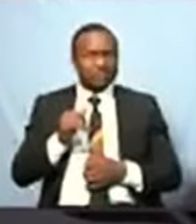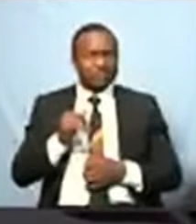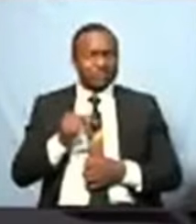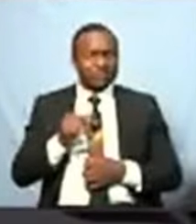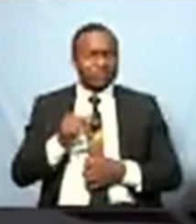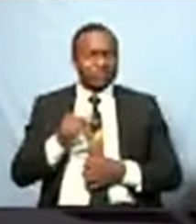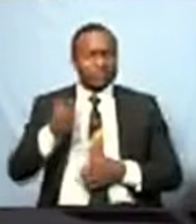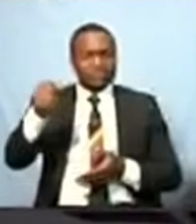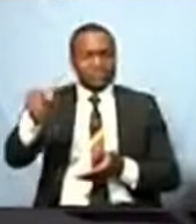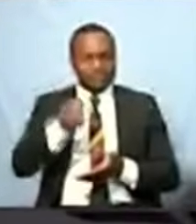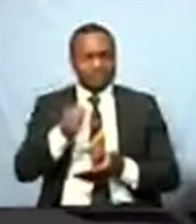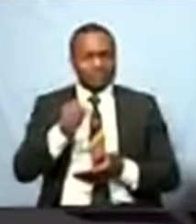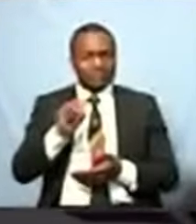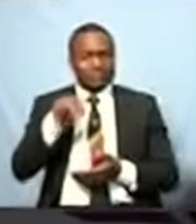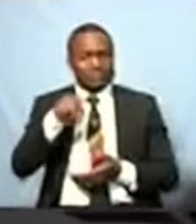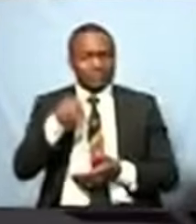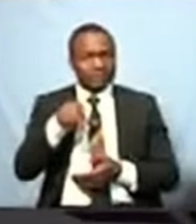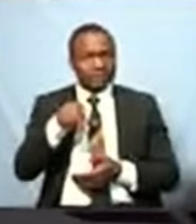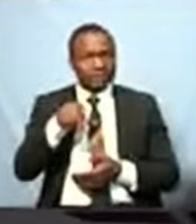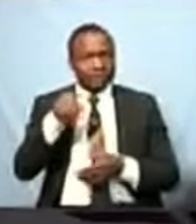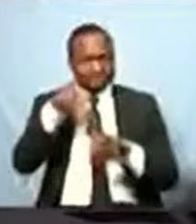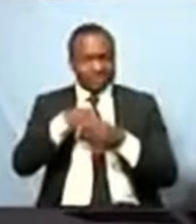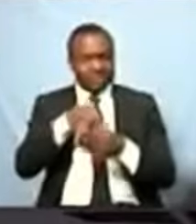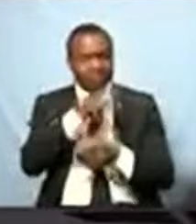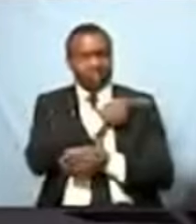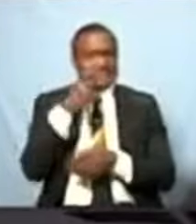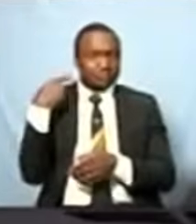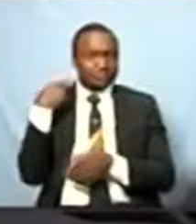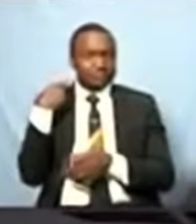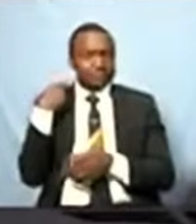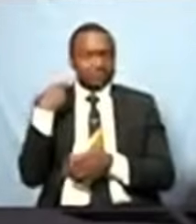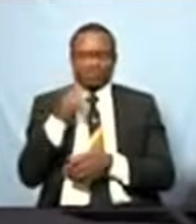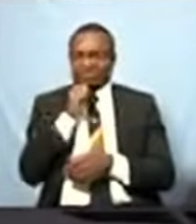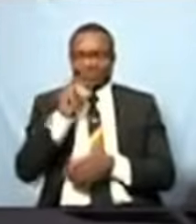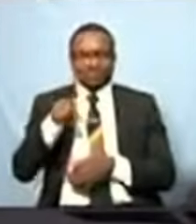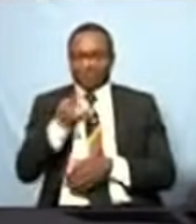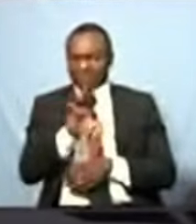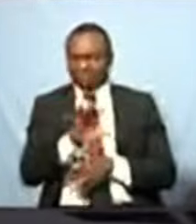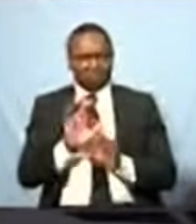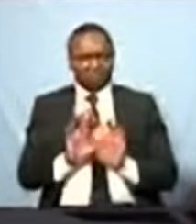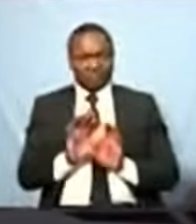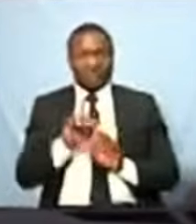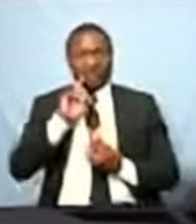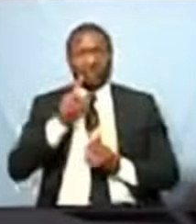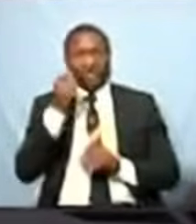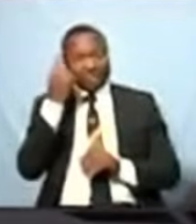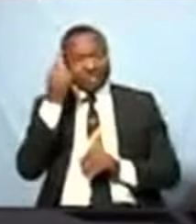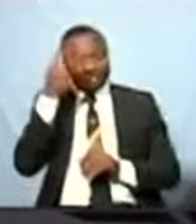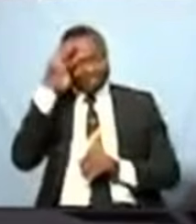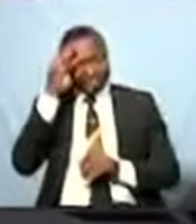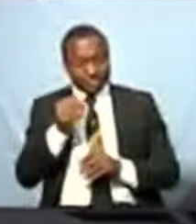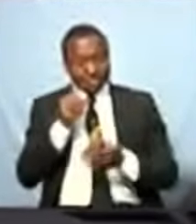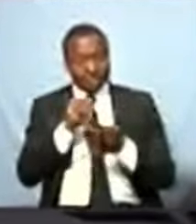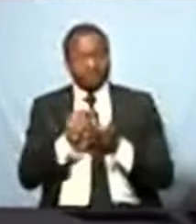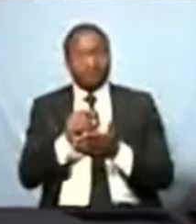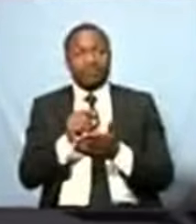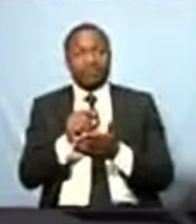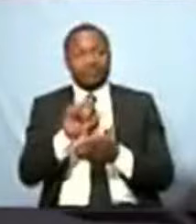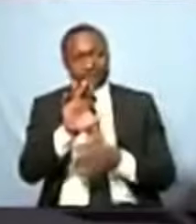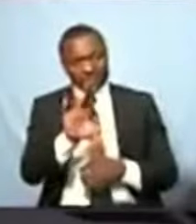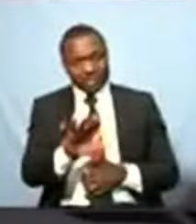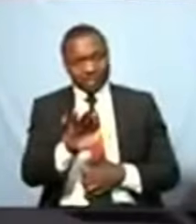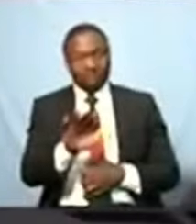nominated members of parliament in parliament? We don't need that. We should understand why this in the first place was